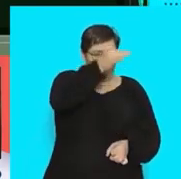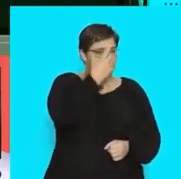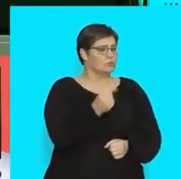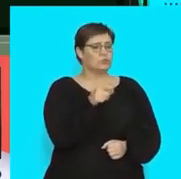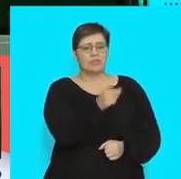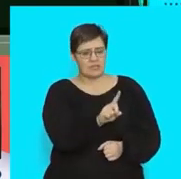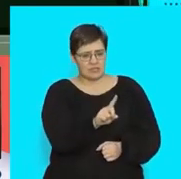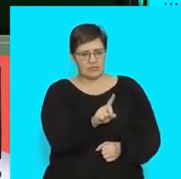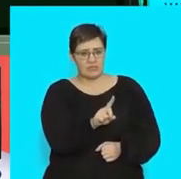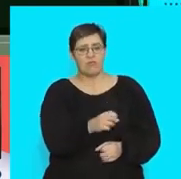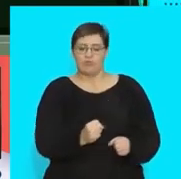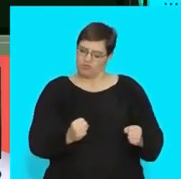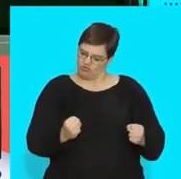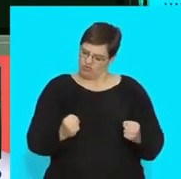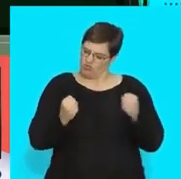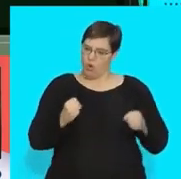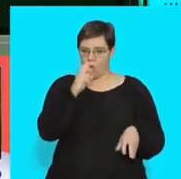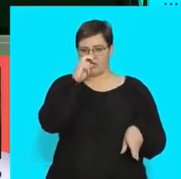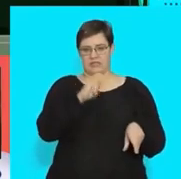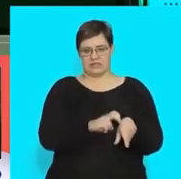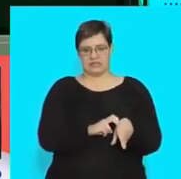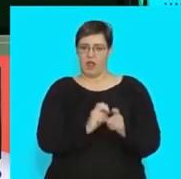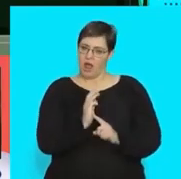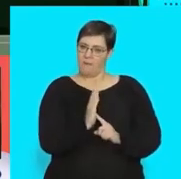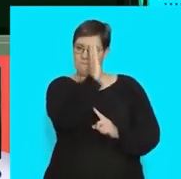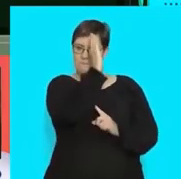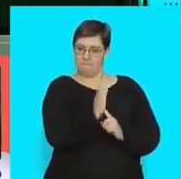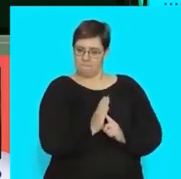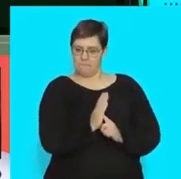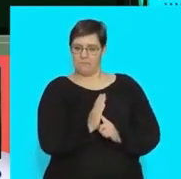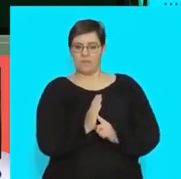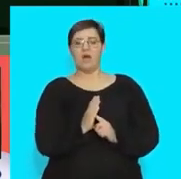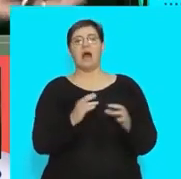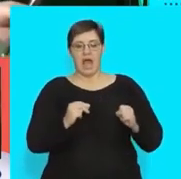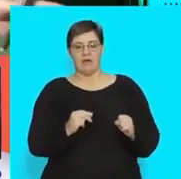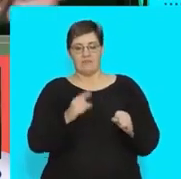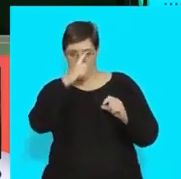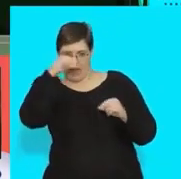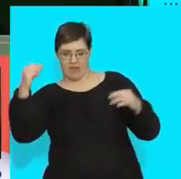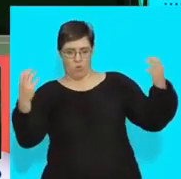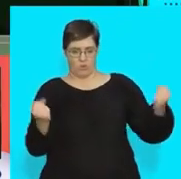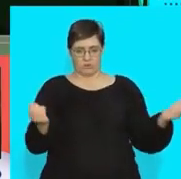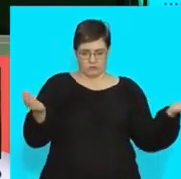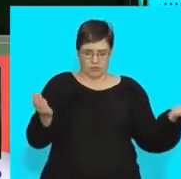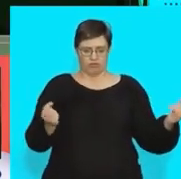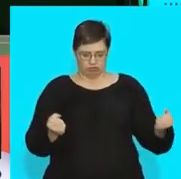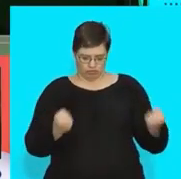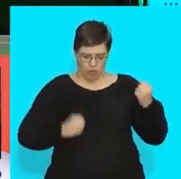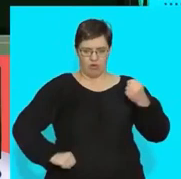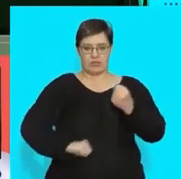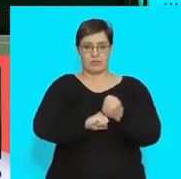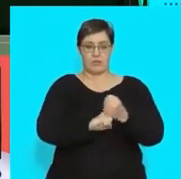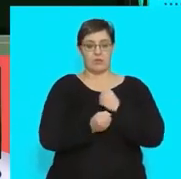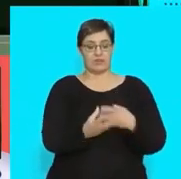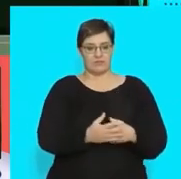do? Needs to be strong, needs to be upright. It's got to hold the leaves, strong